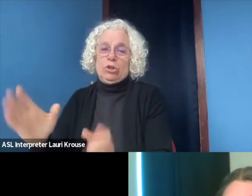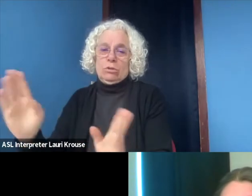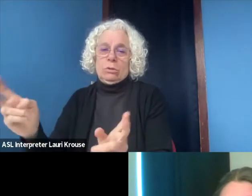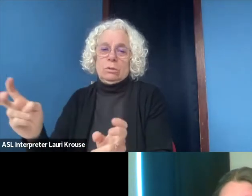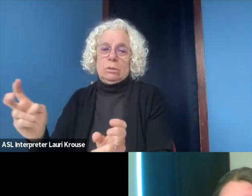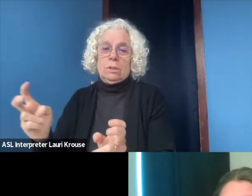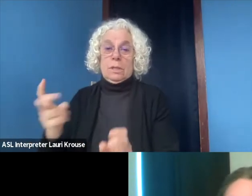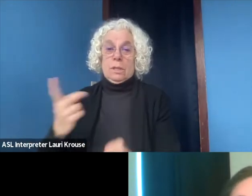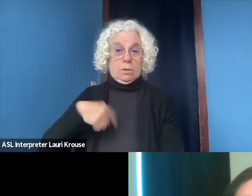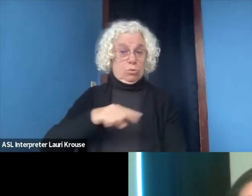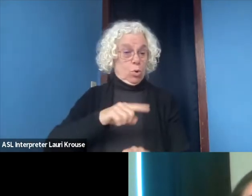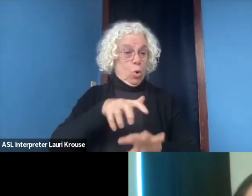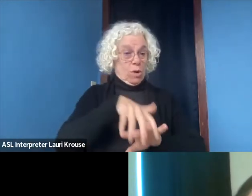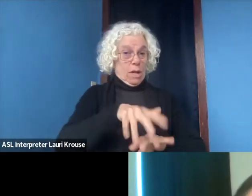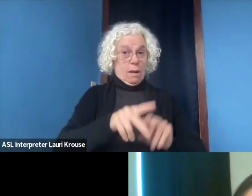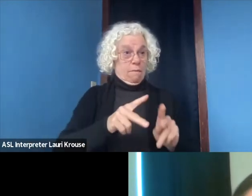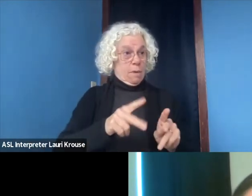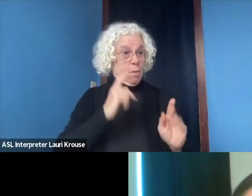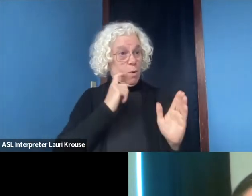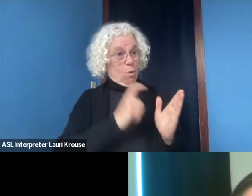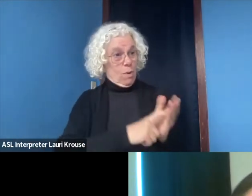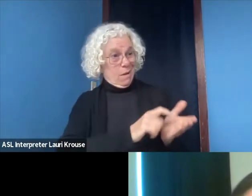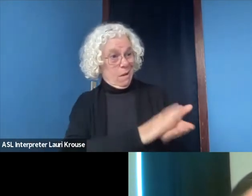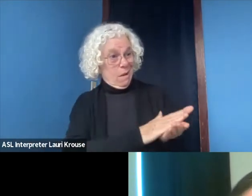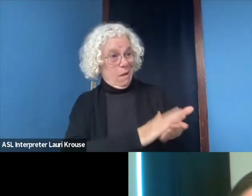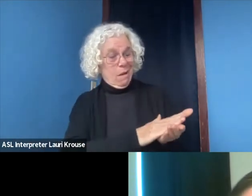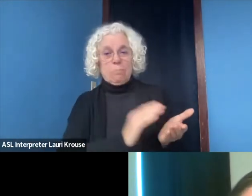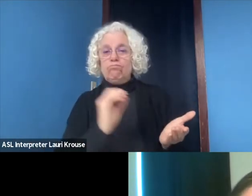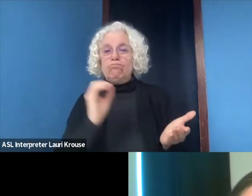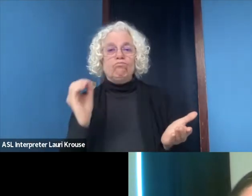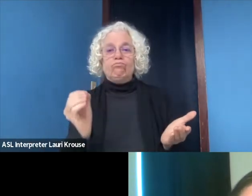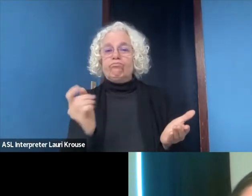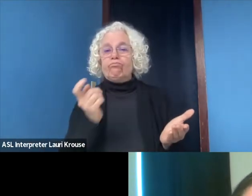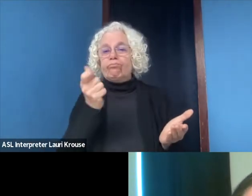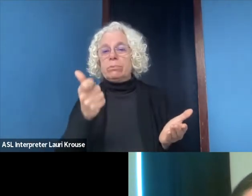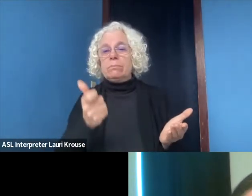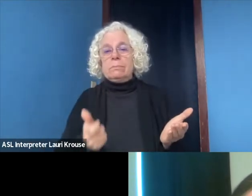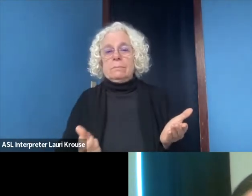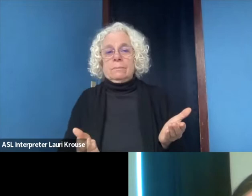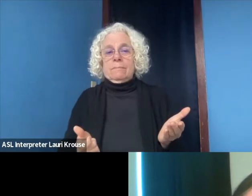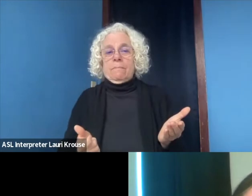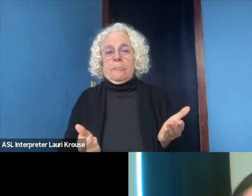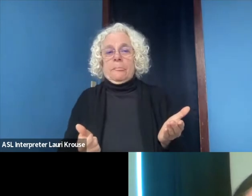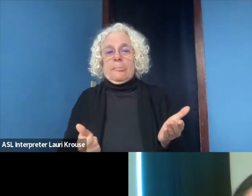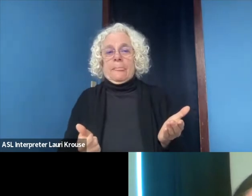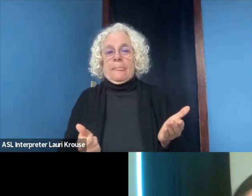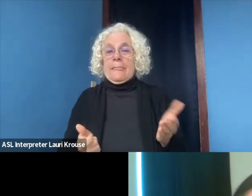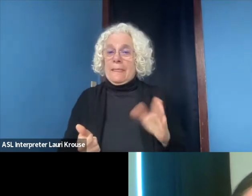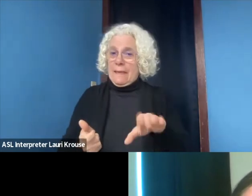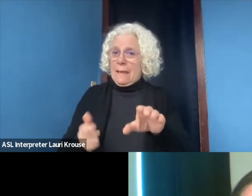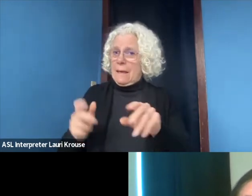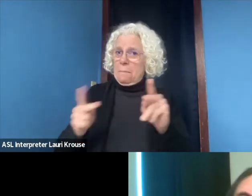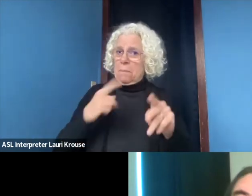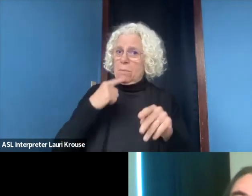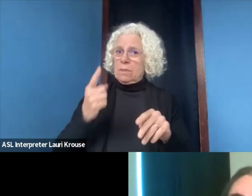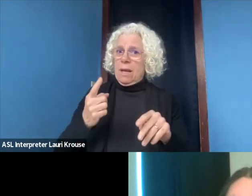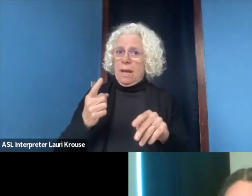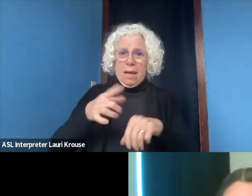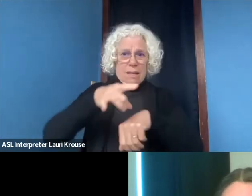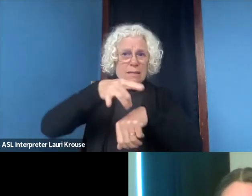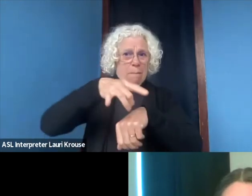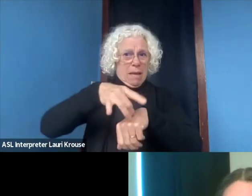mean, most Italians don't understand these days that you wouldn't have a tomato sauce or a pizza without